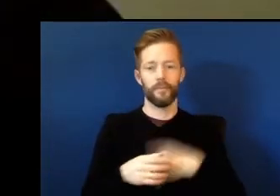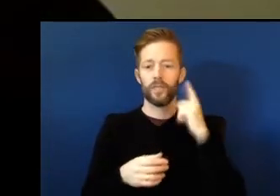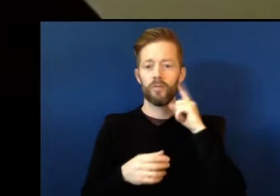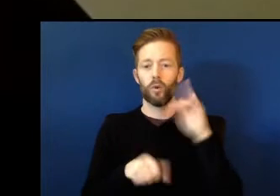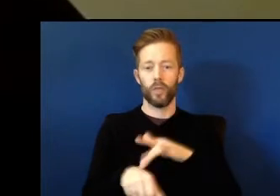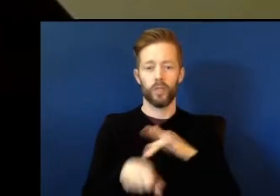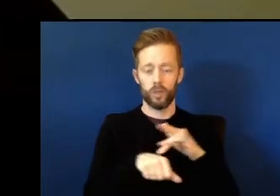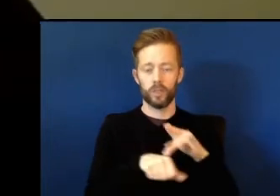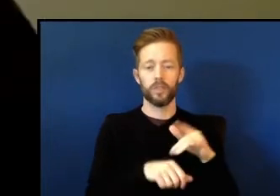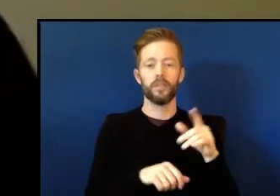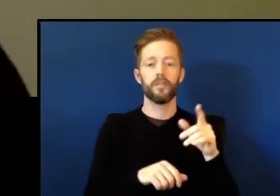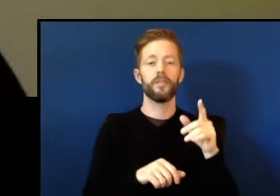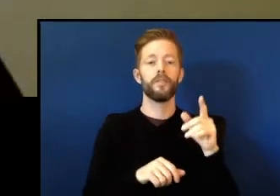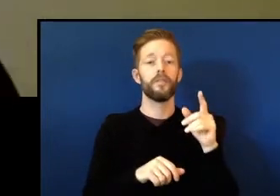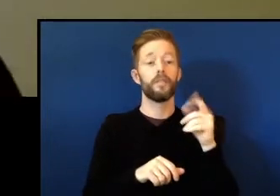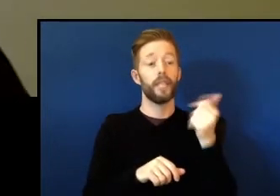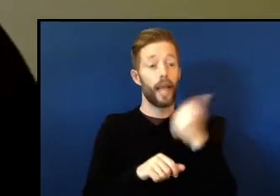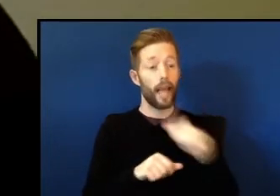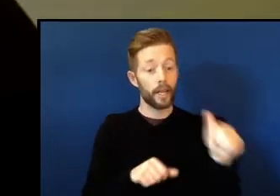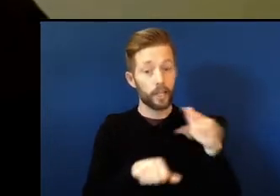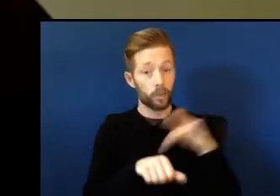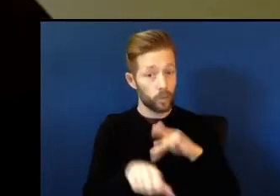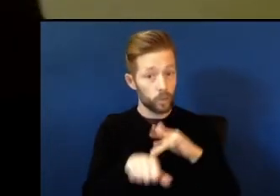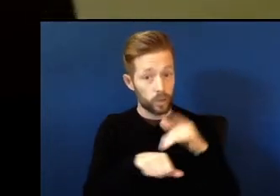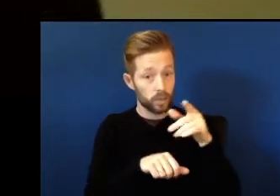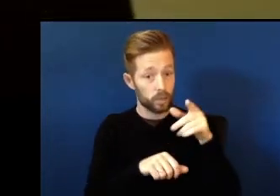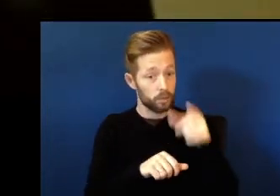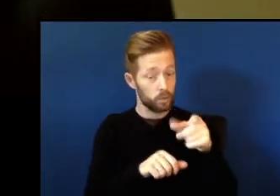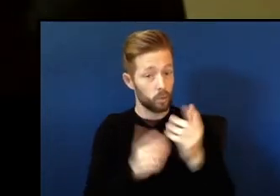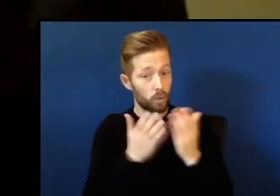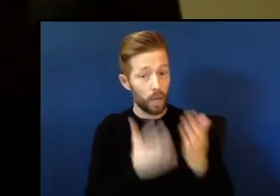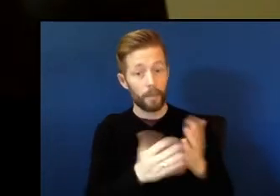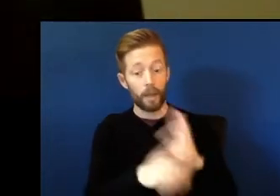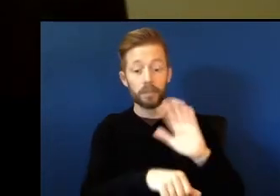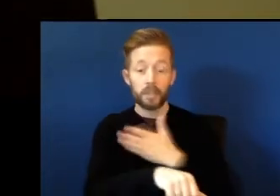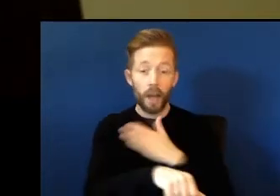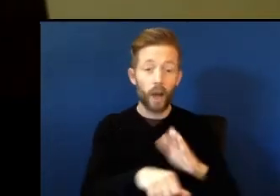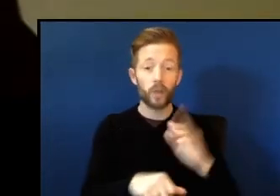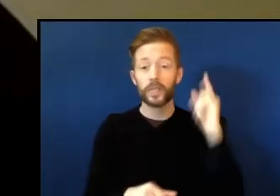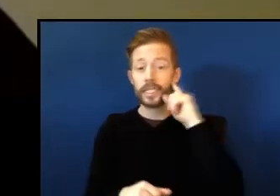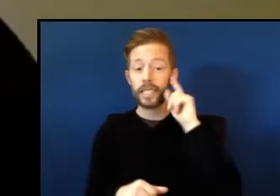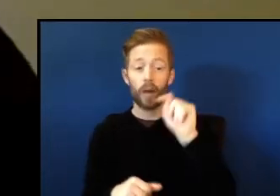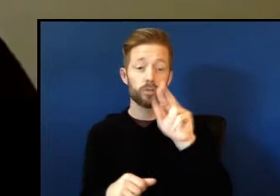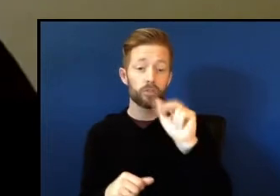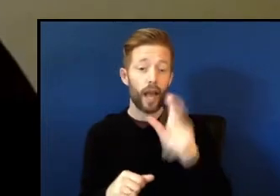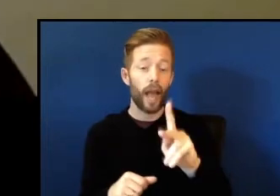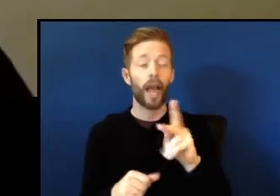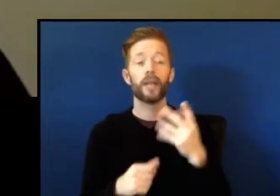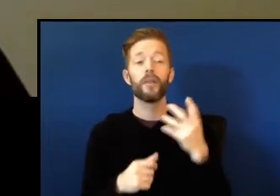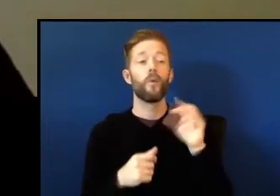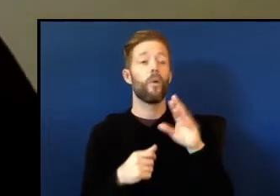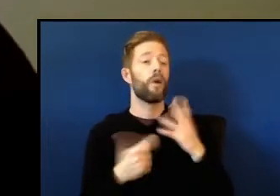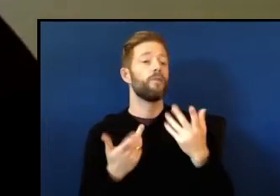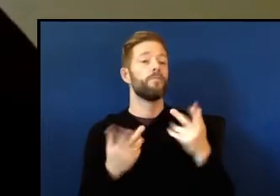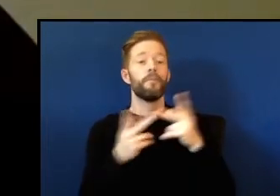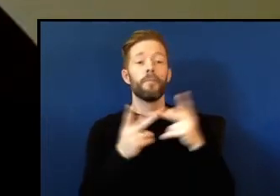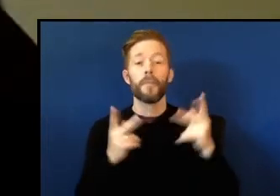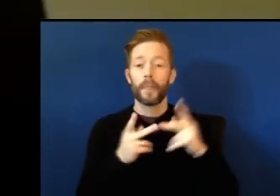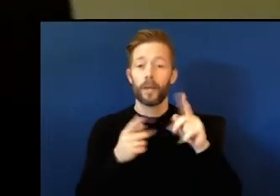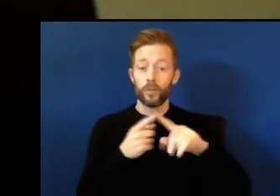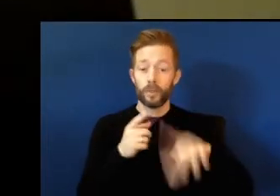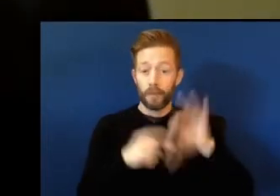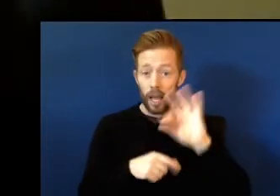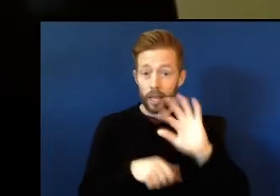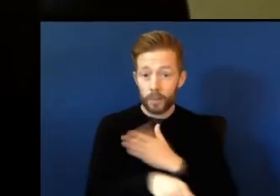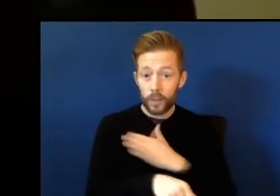for resources. Are there any resources that you would recommend? Songs or soundtracks or places